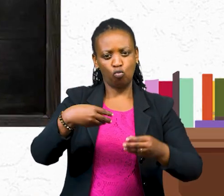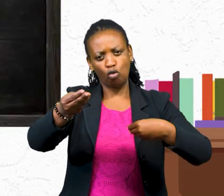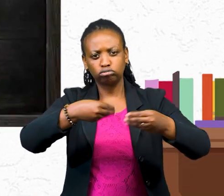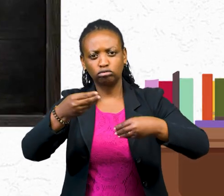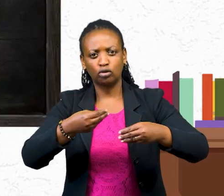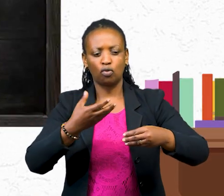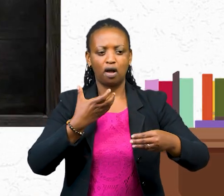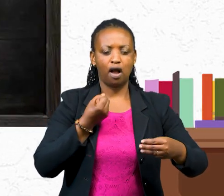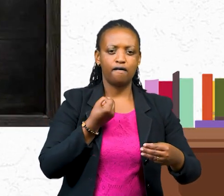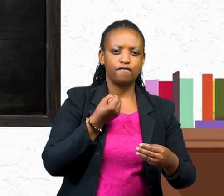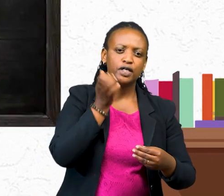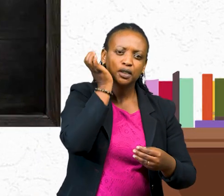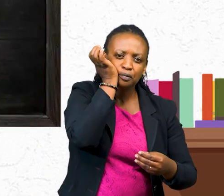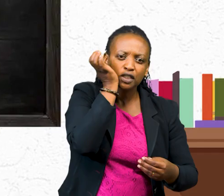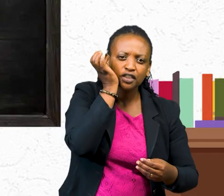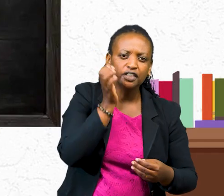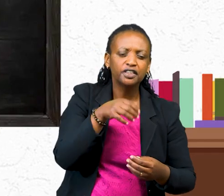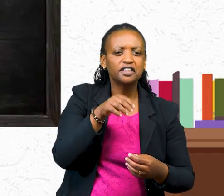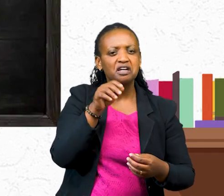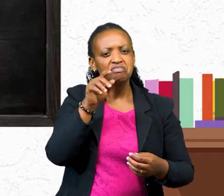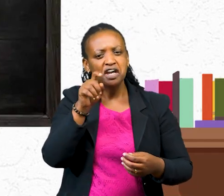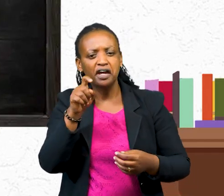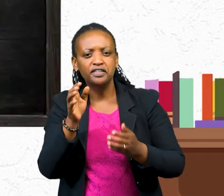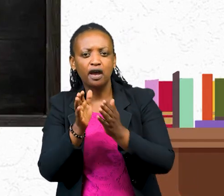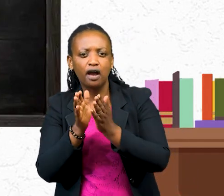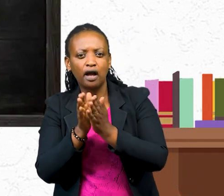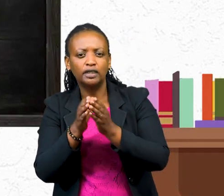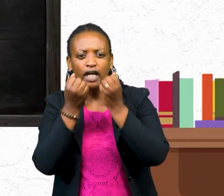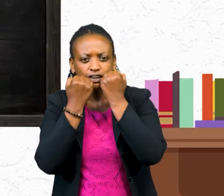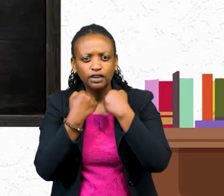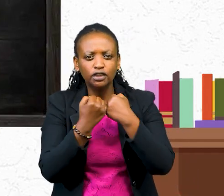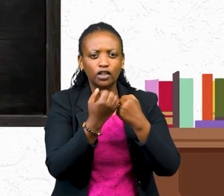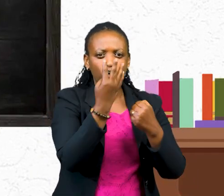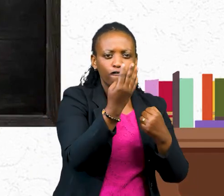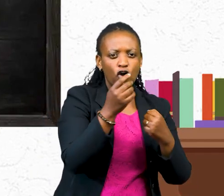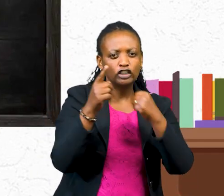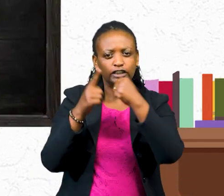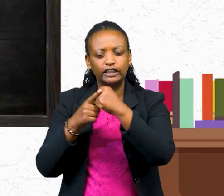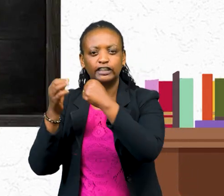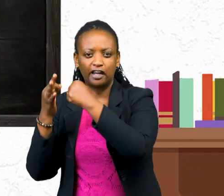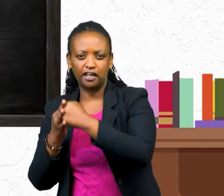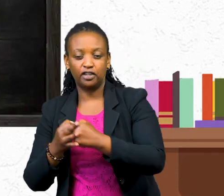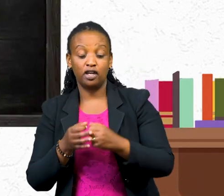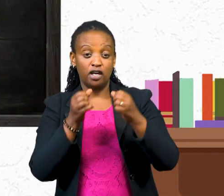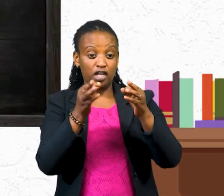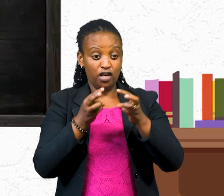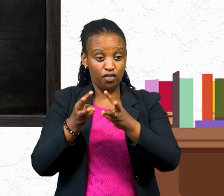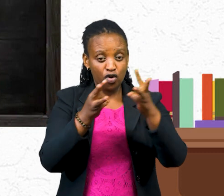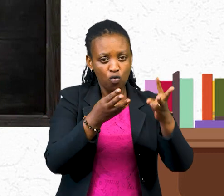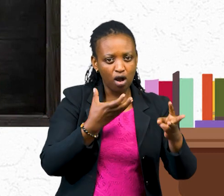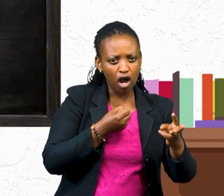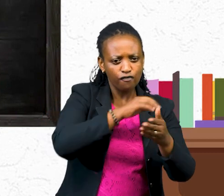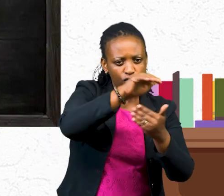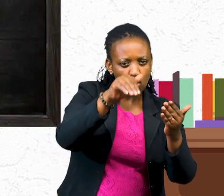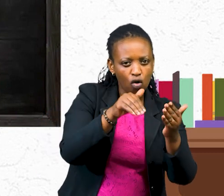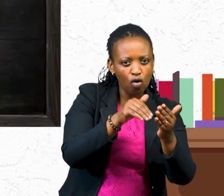market, the ratio of beans, rice and maize is 4 to 6 to 8. If the